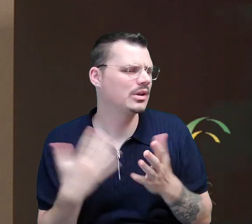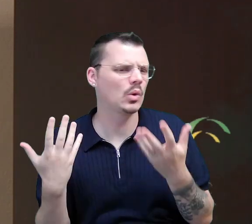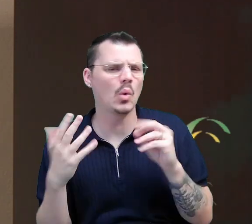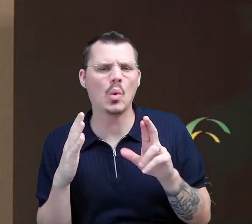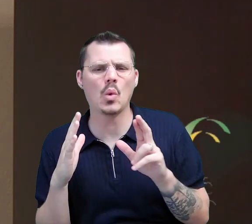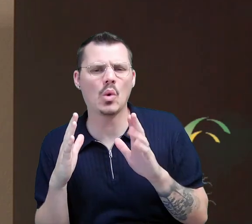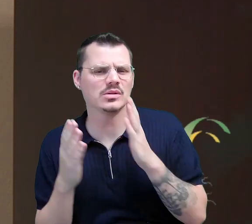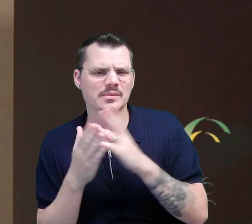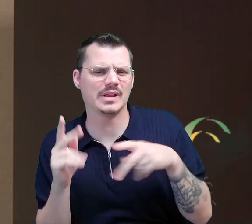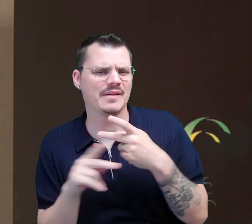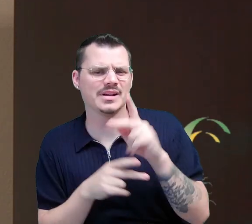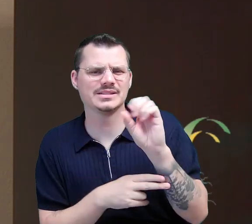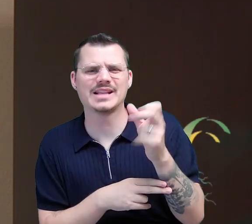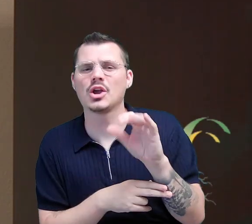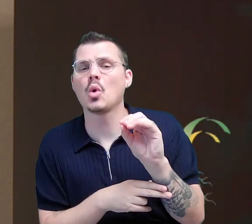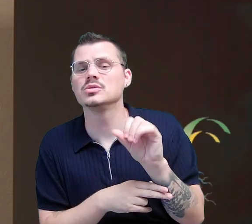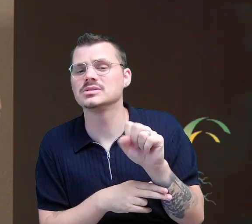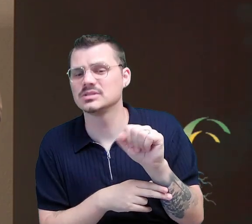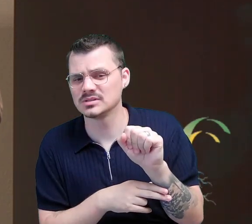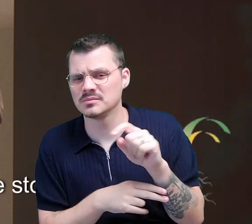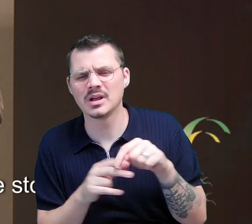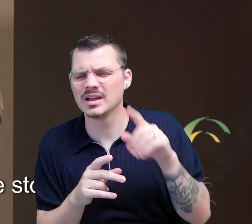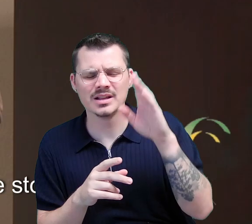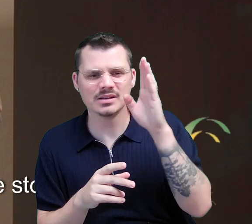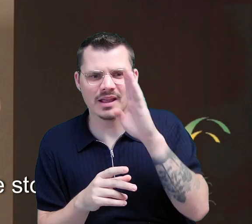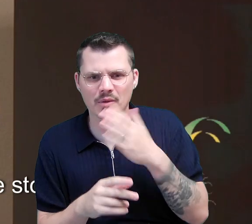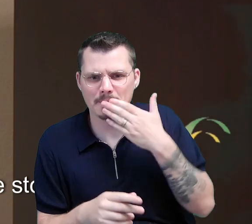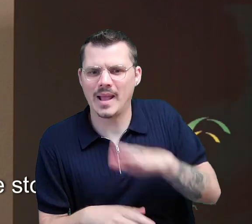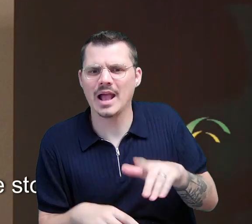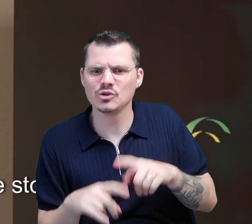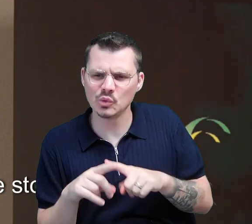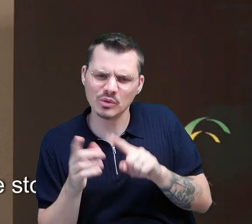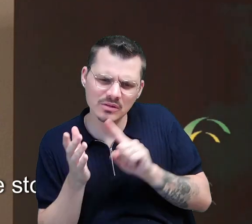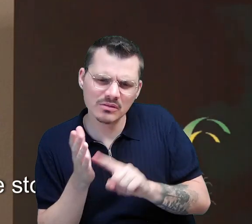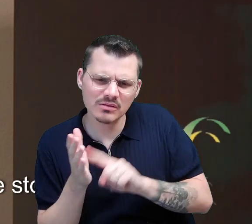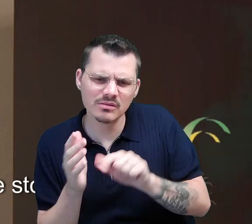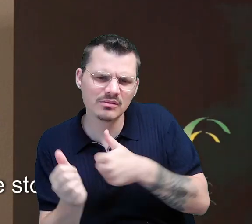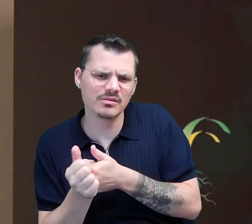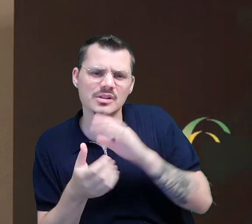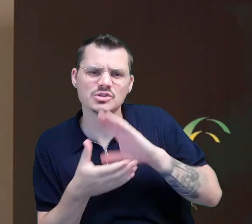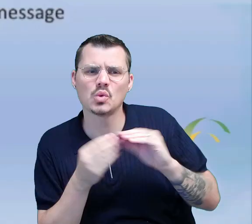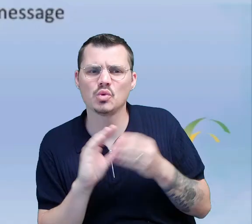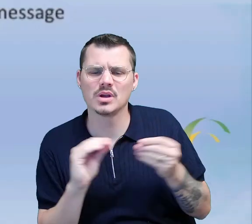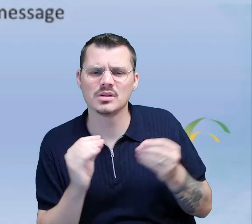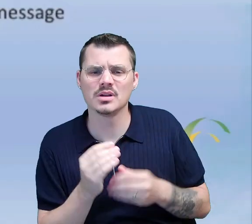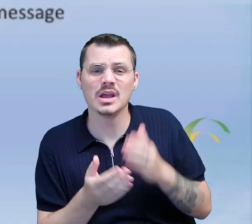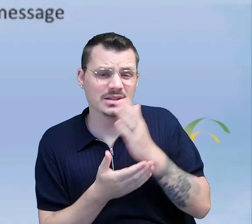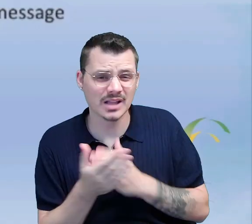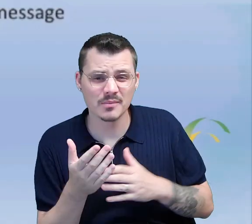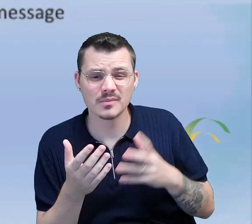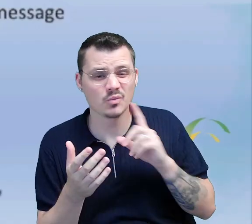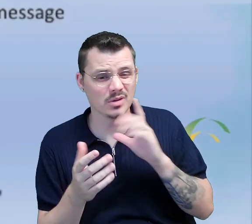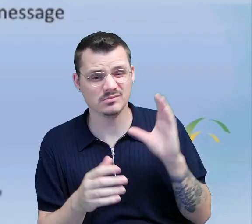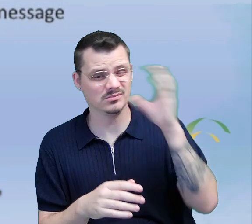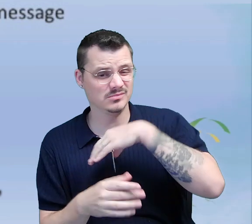other kind of psychosis, but it's never really a bad thing to check out the story. Some of the